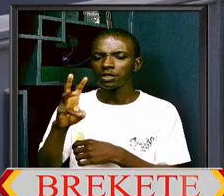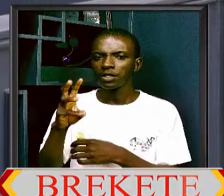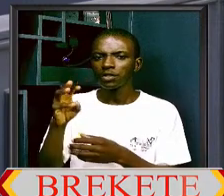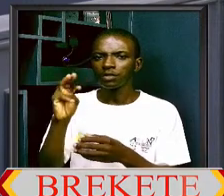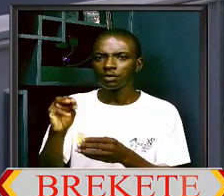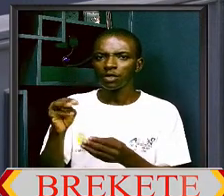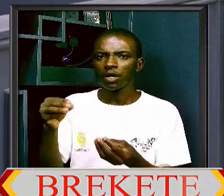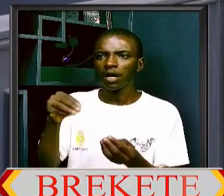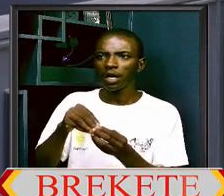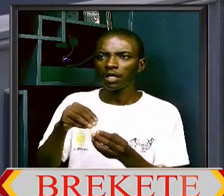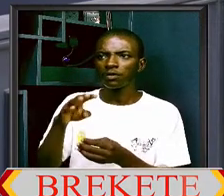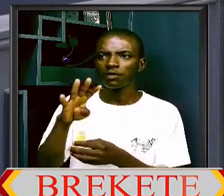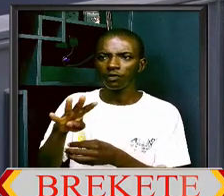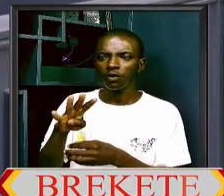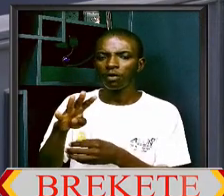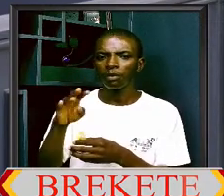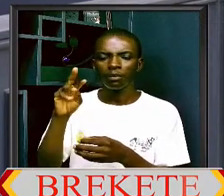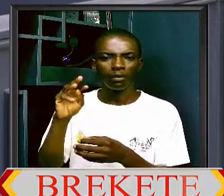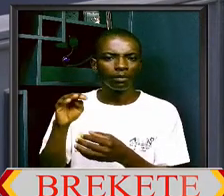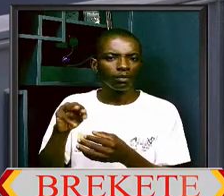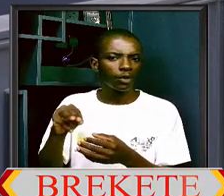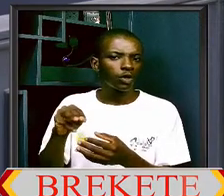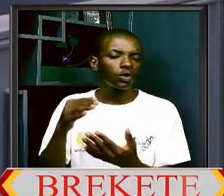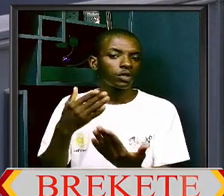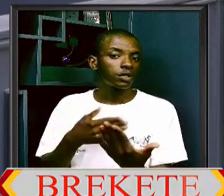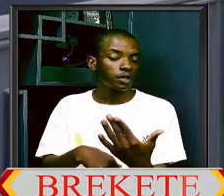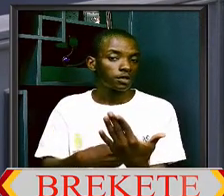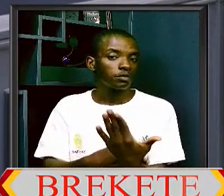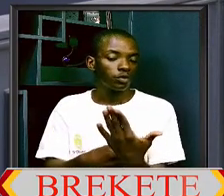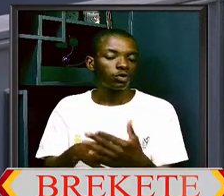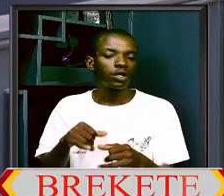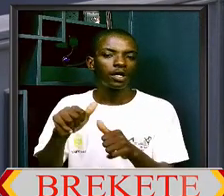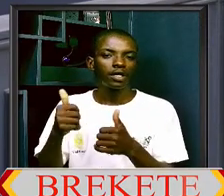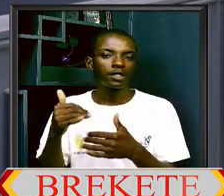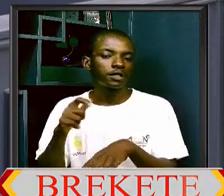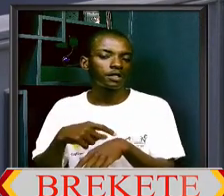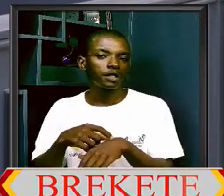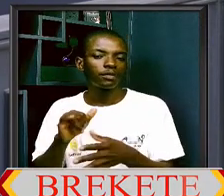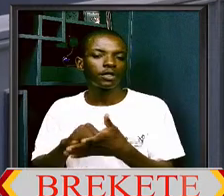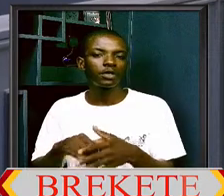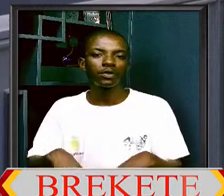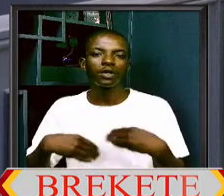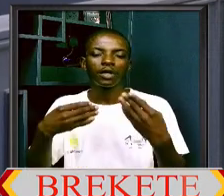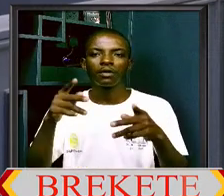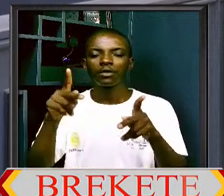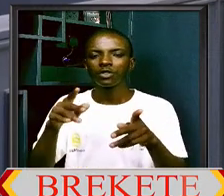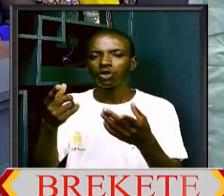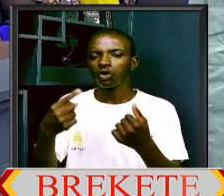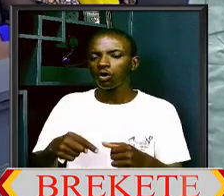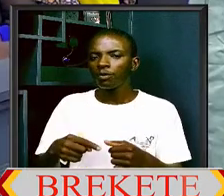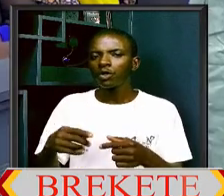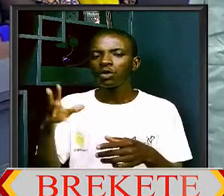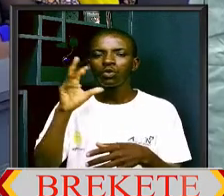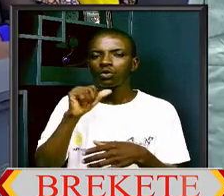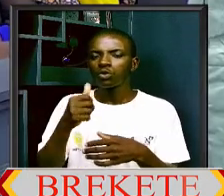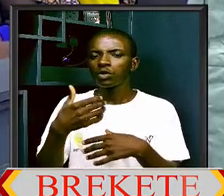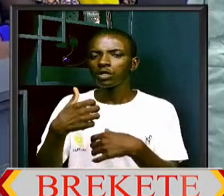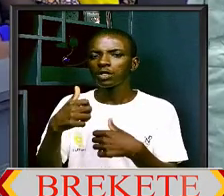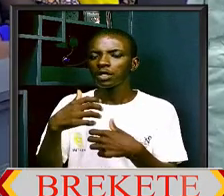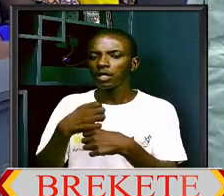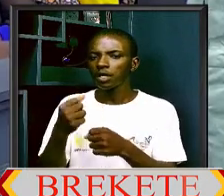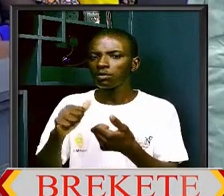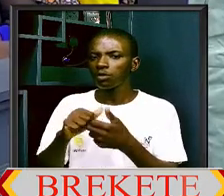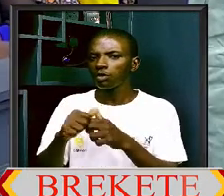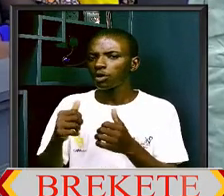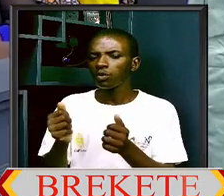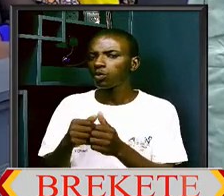to add 4 million naira this morning so that anytime when we carry person come we not go get issue of